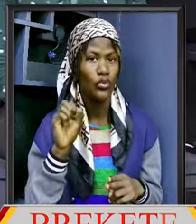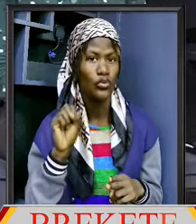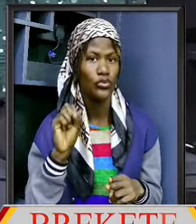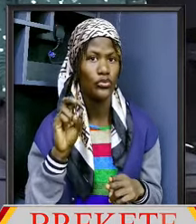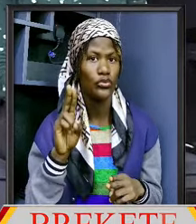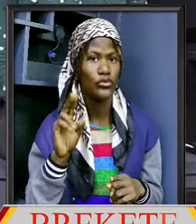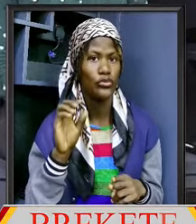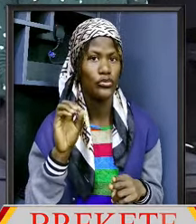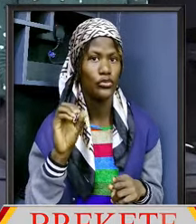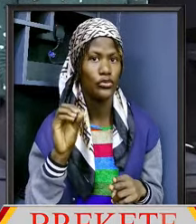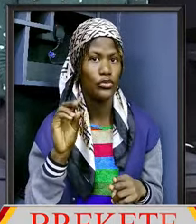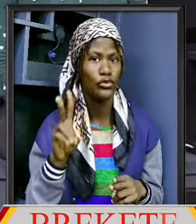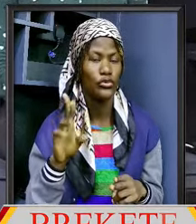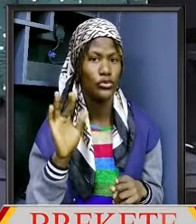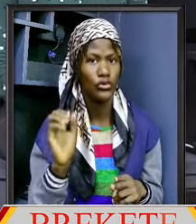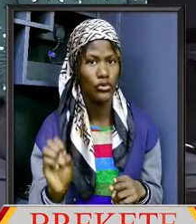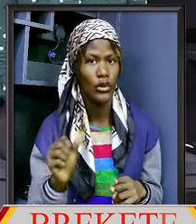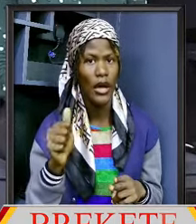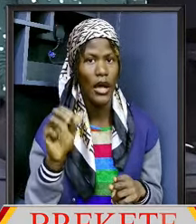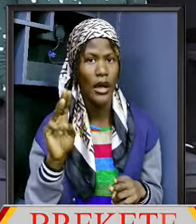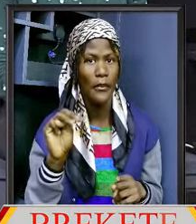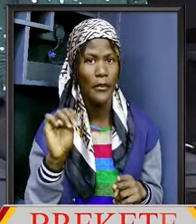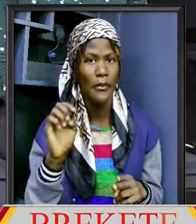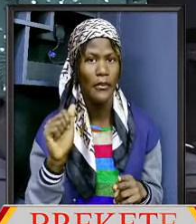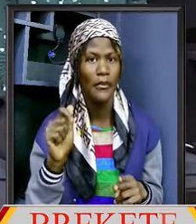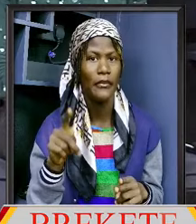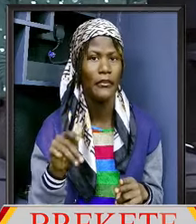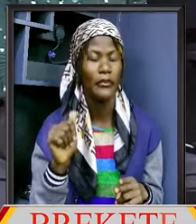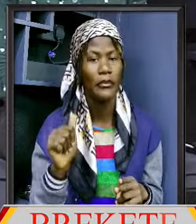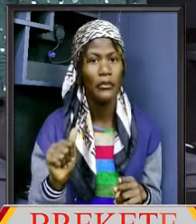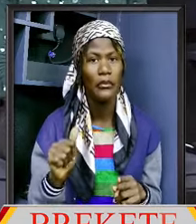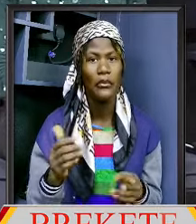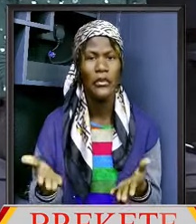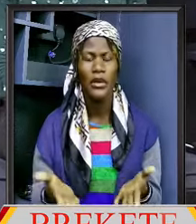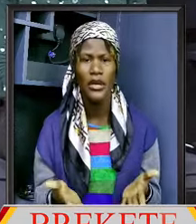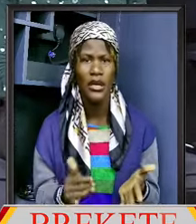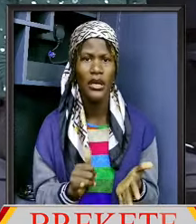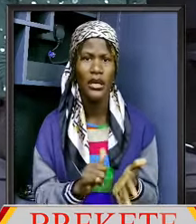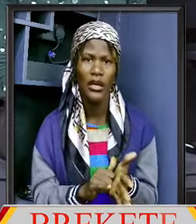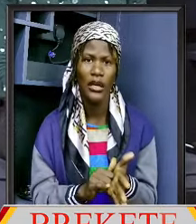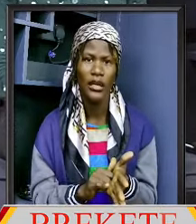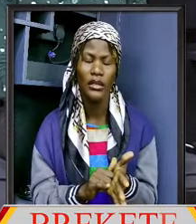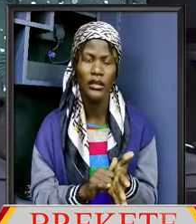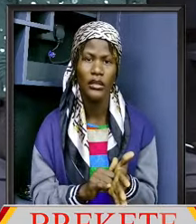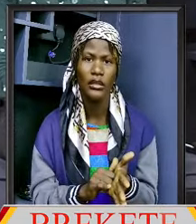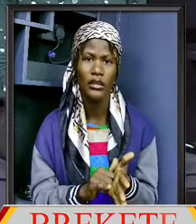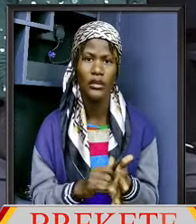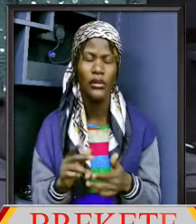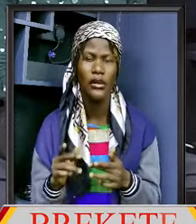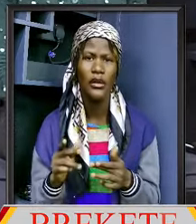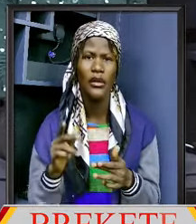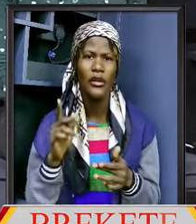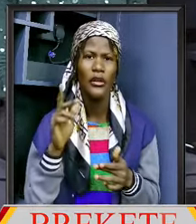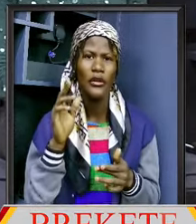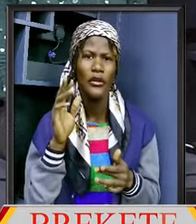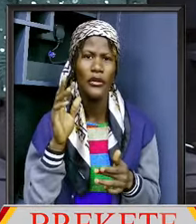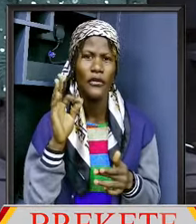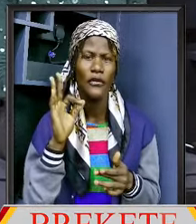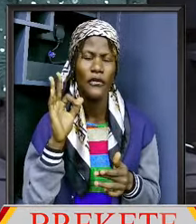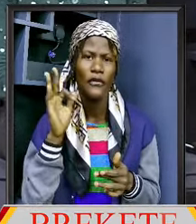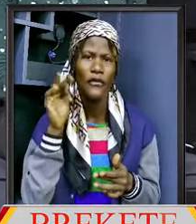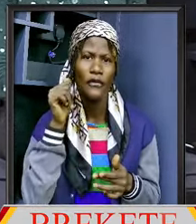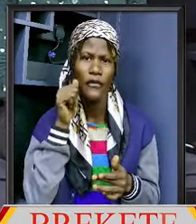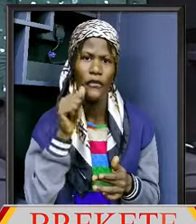Anoke. I dey here they represent the Association of Female Medical